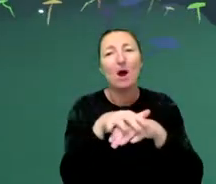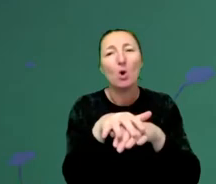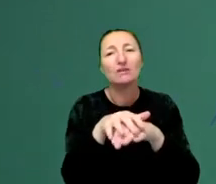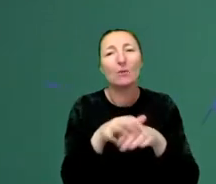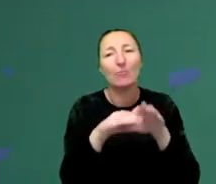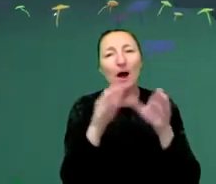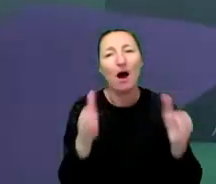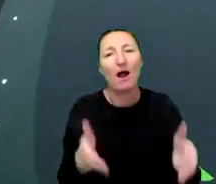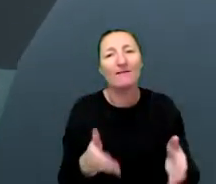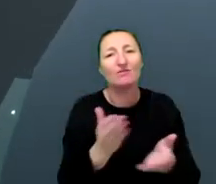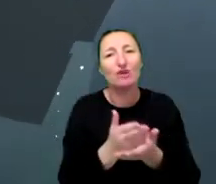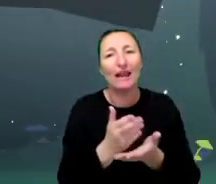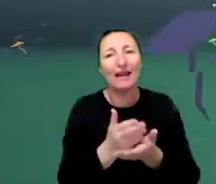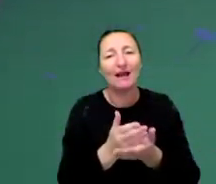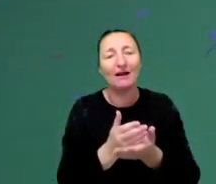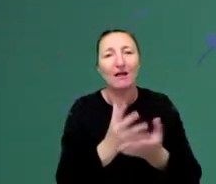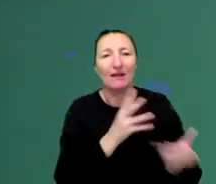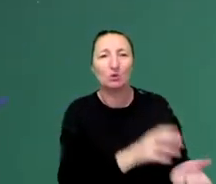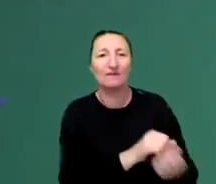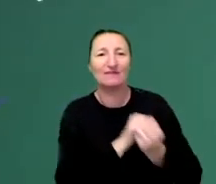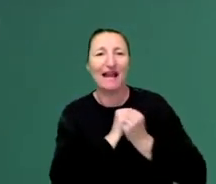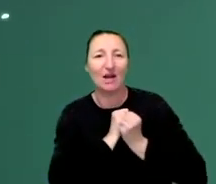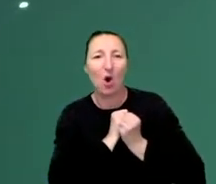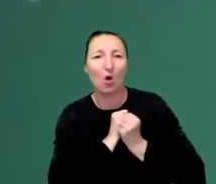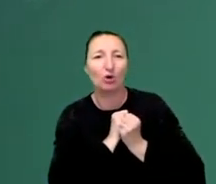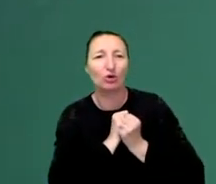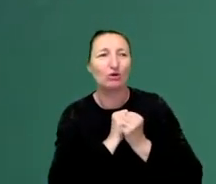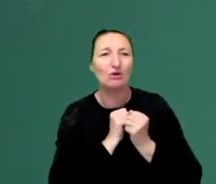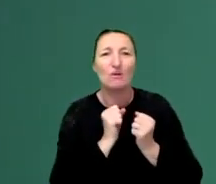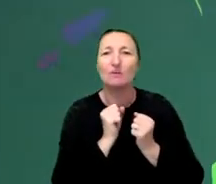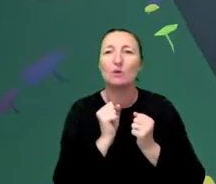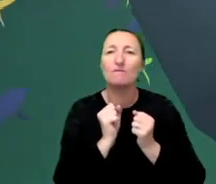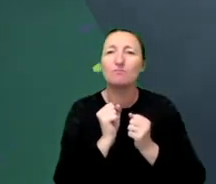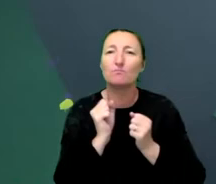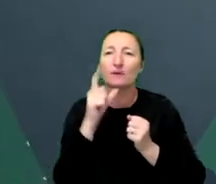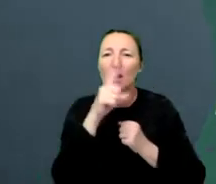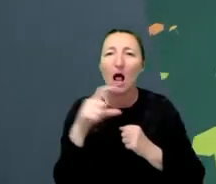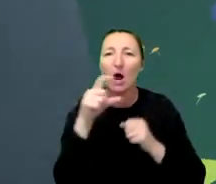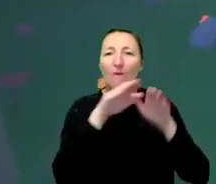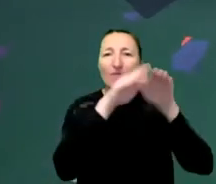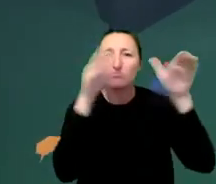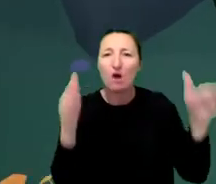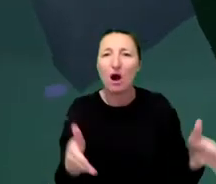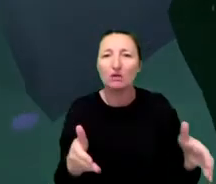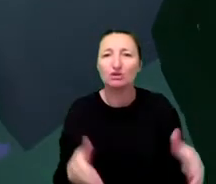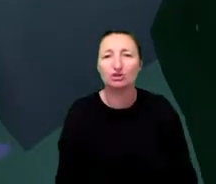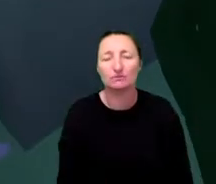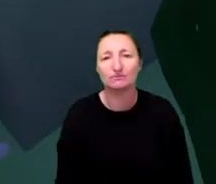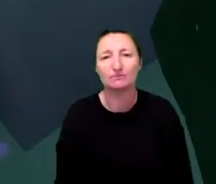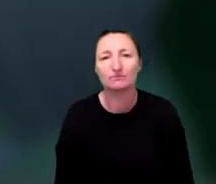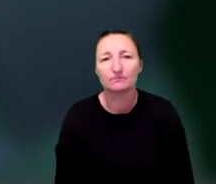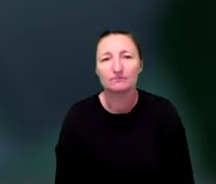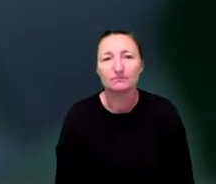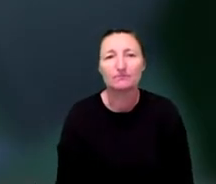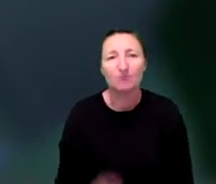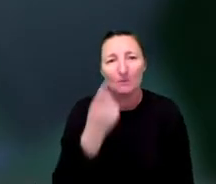take on, often they take on the kind of branch color. Yeah. Hmm. All right, get in there. Get in